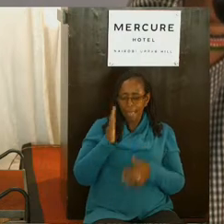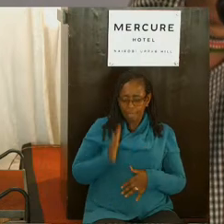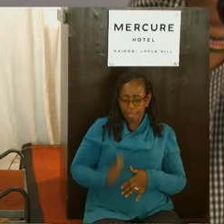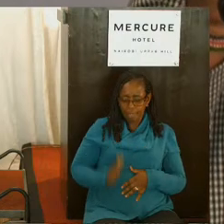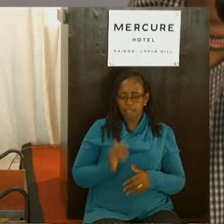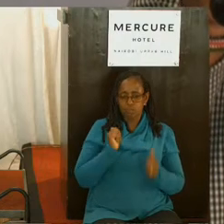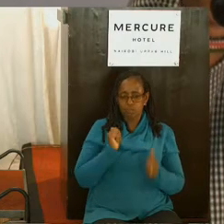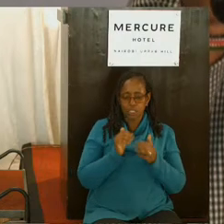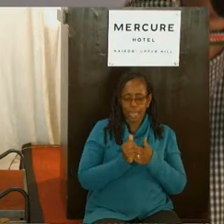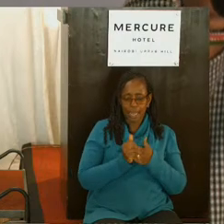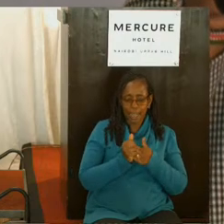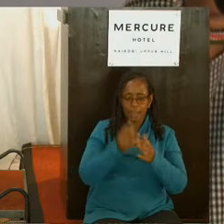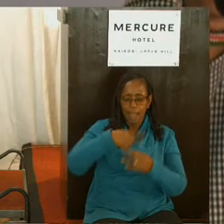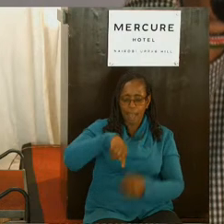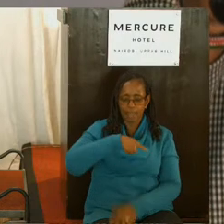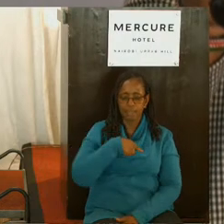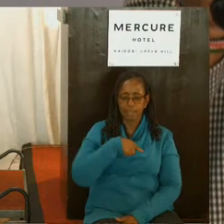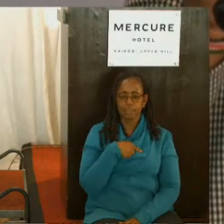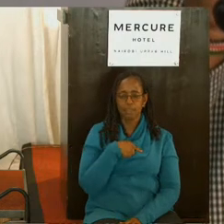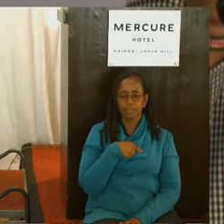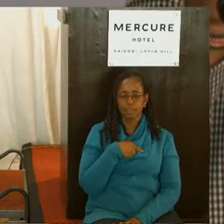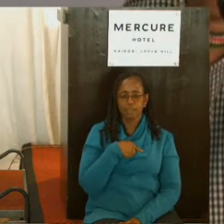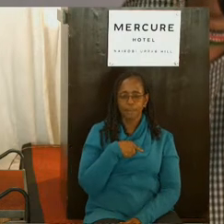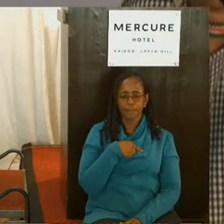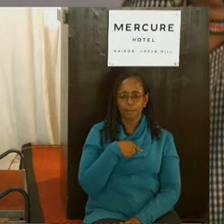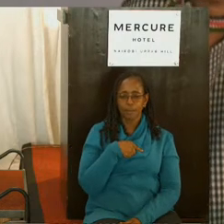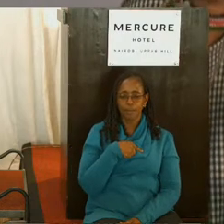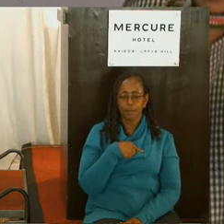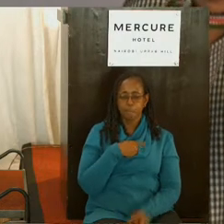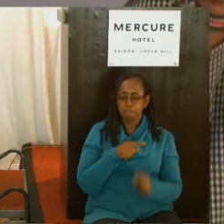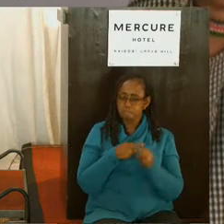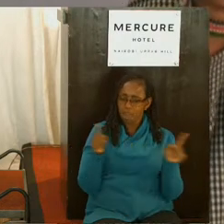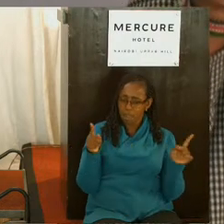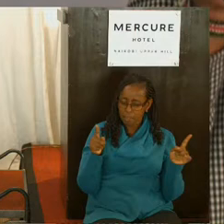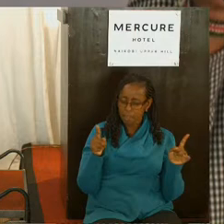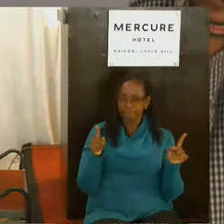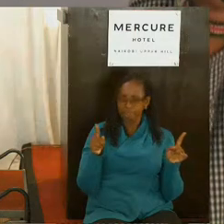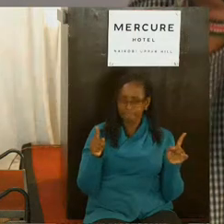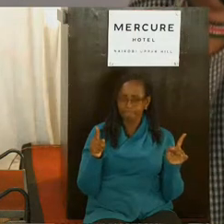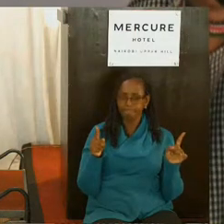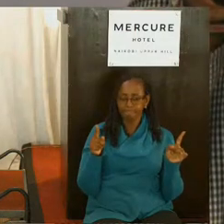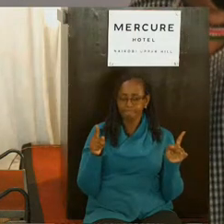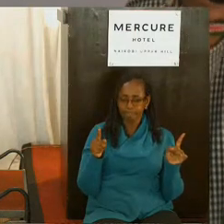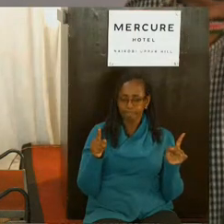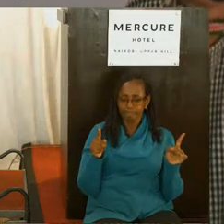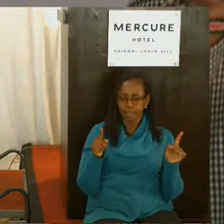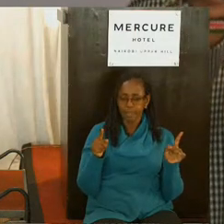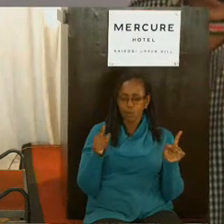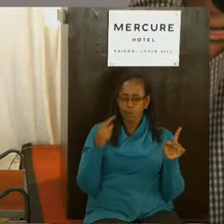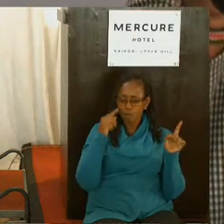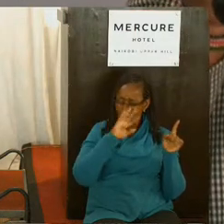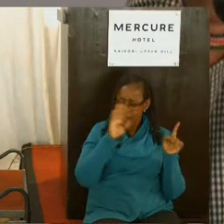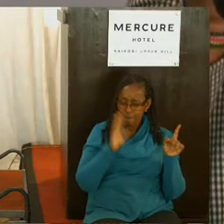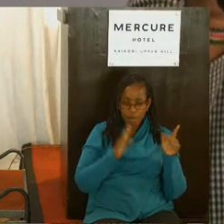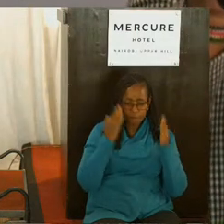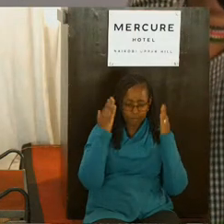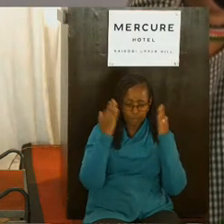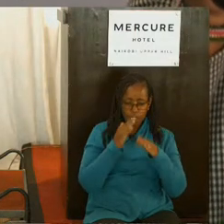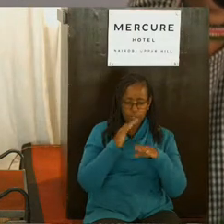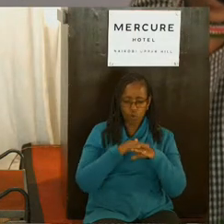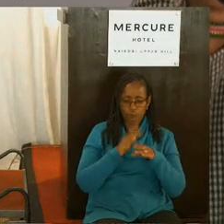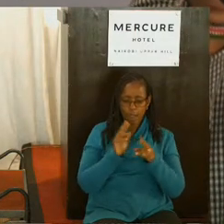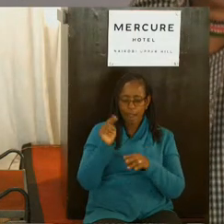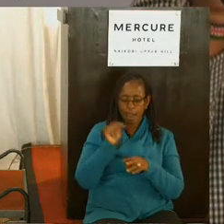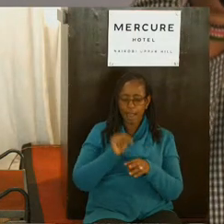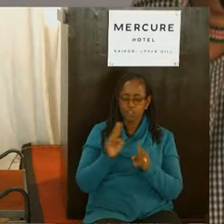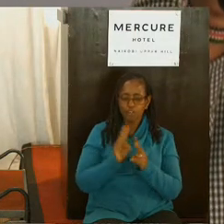as a journalist or within the media practice but there's really really very little focus on the national values and in